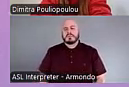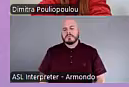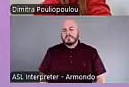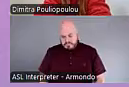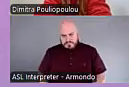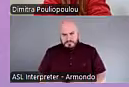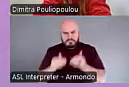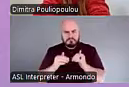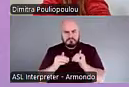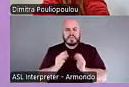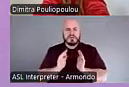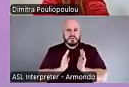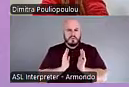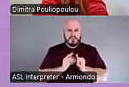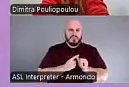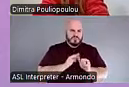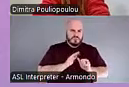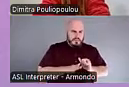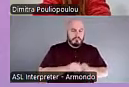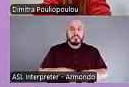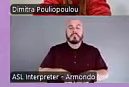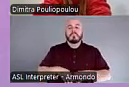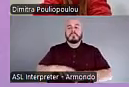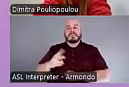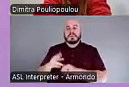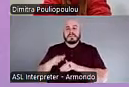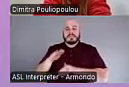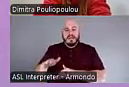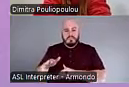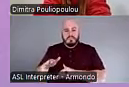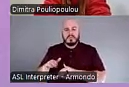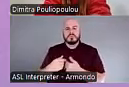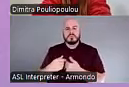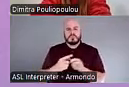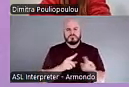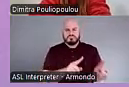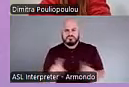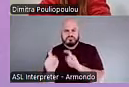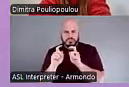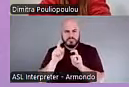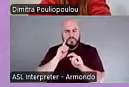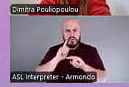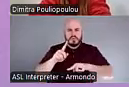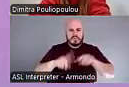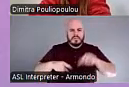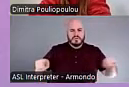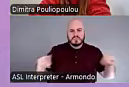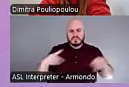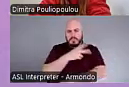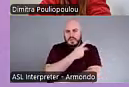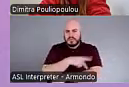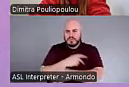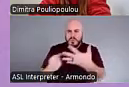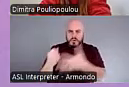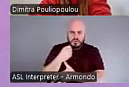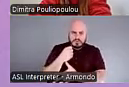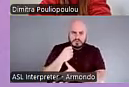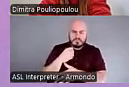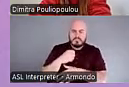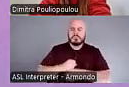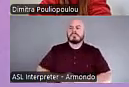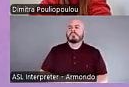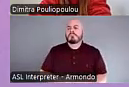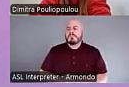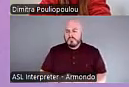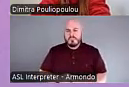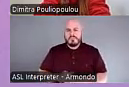So the second step was to do an elicitation of diverse patient priorities. And